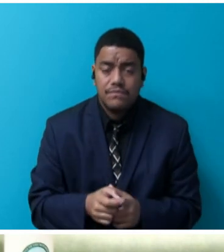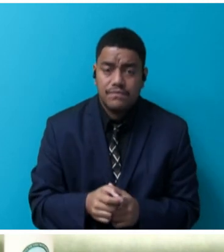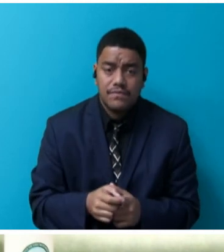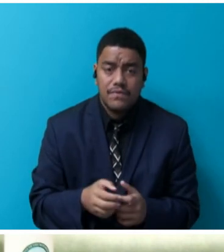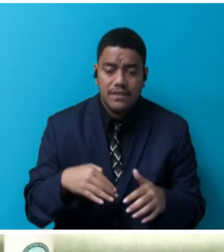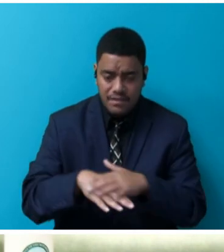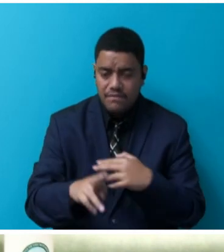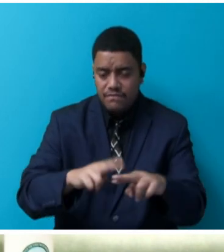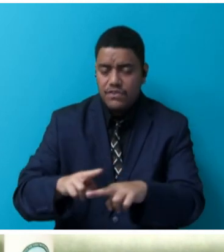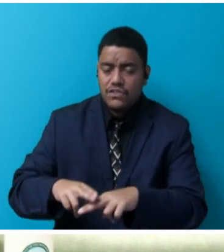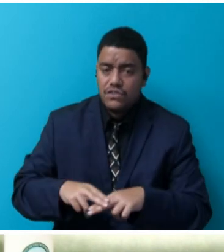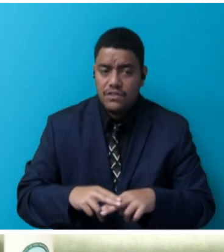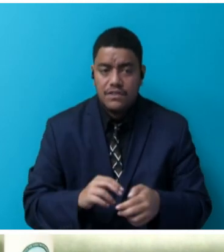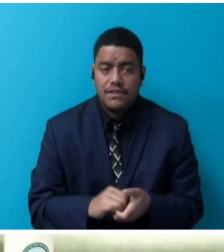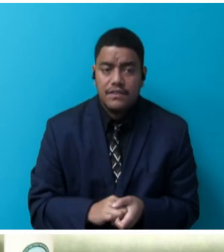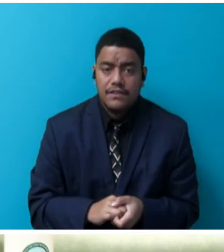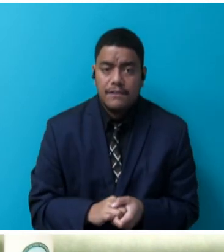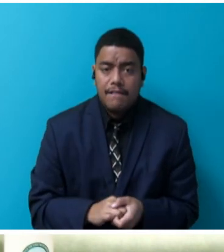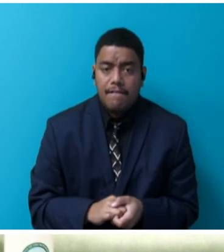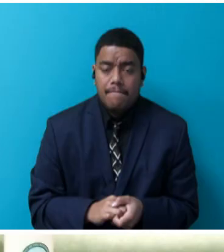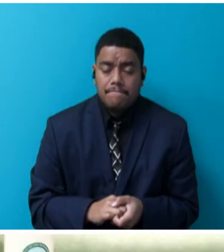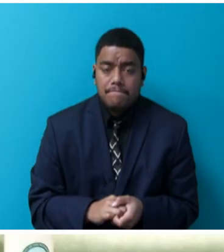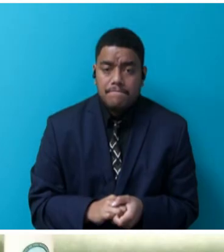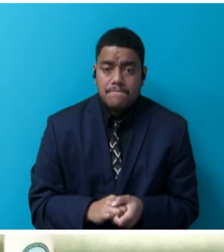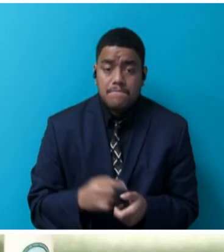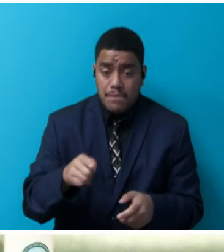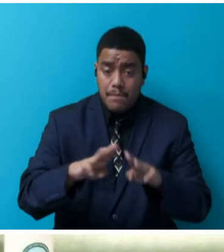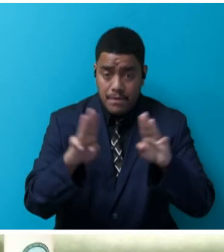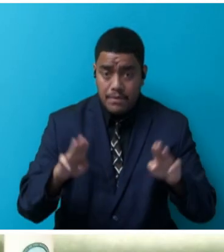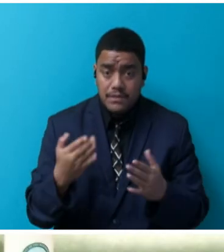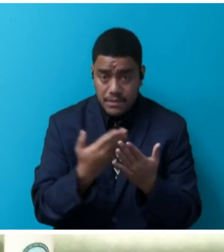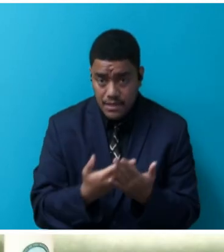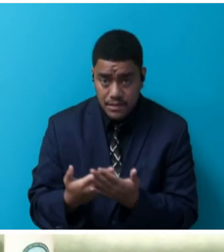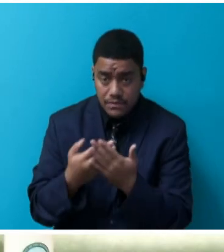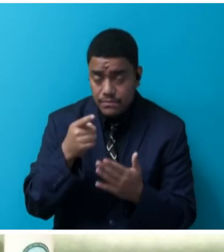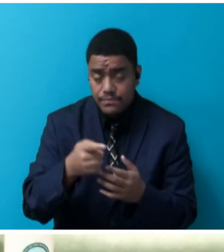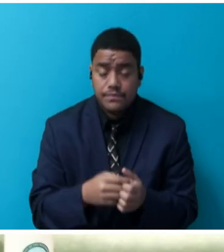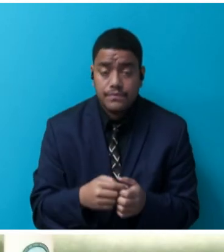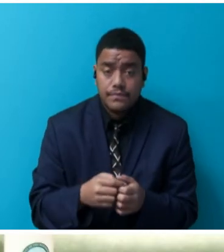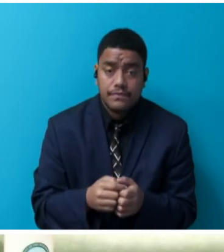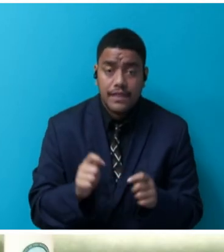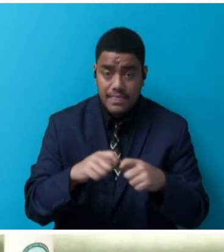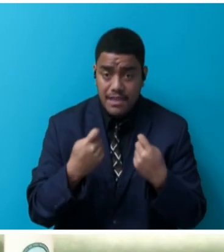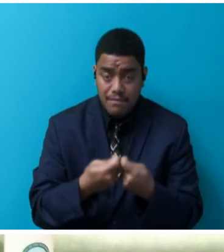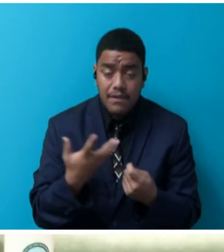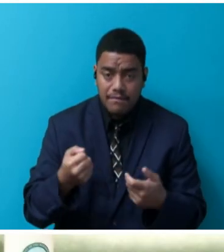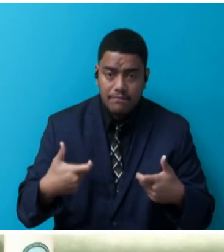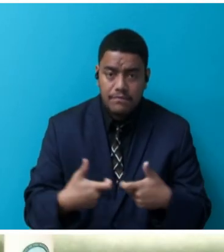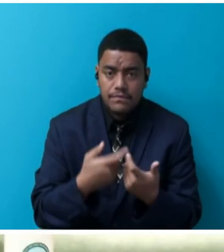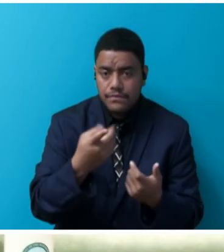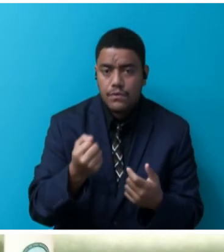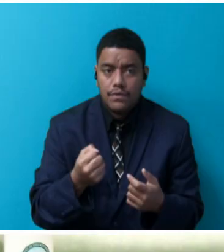in Fiji. Throughout the course of the mapping study, the UNICEF team has engaged extensively